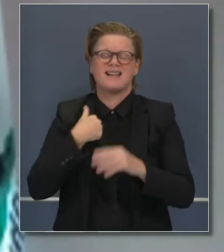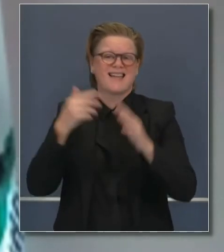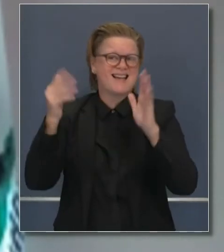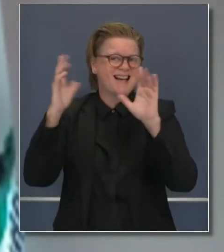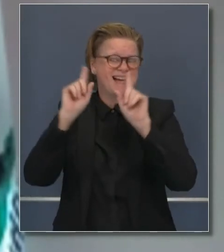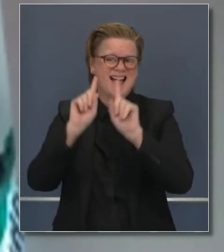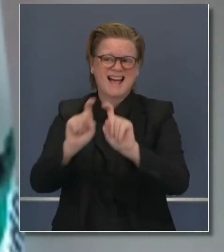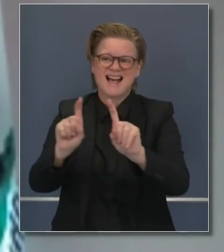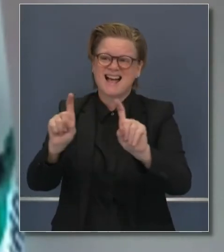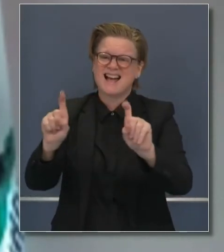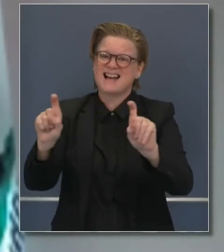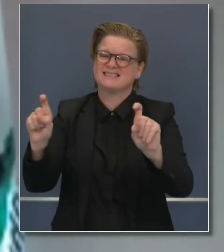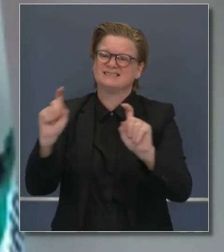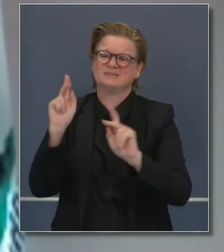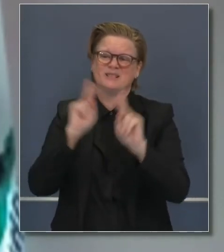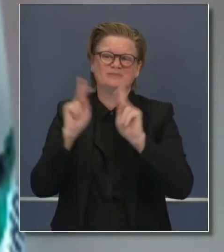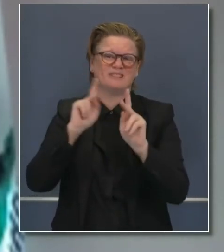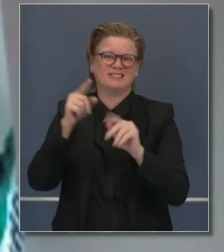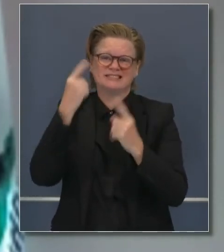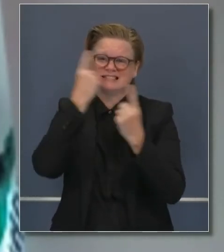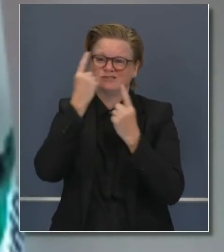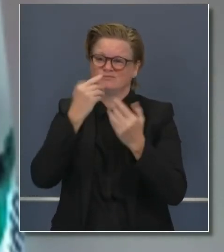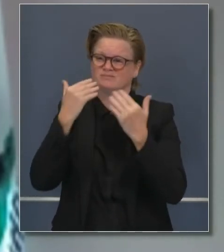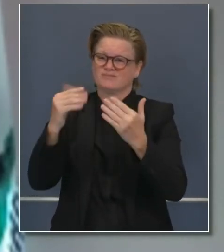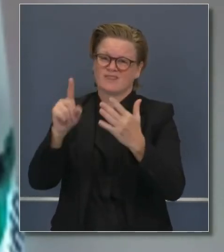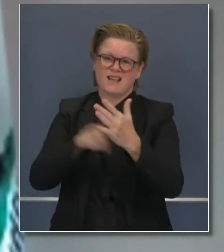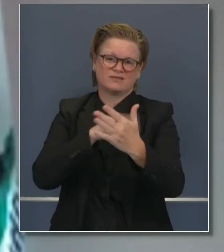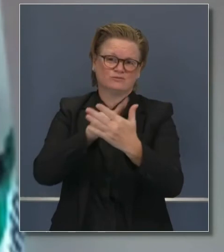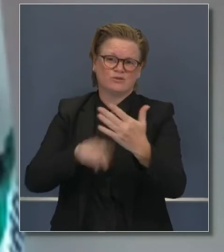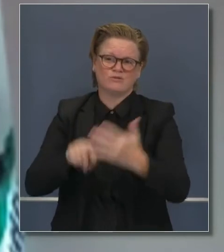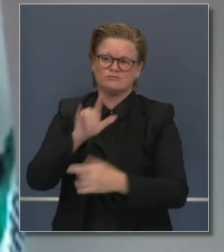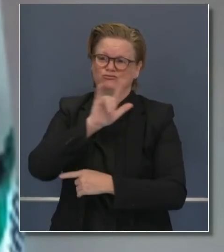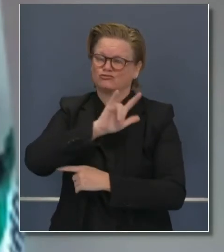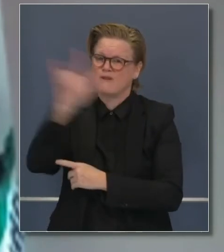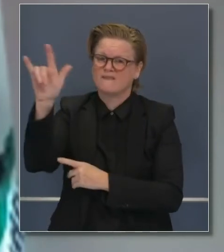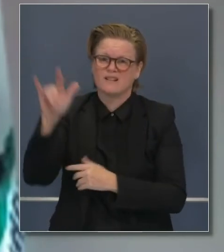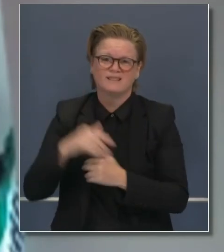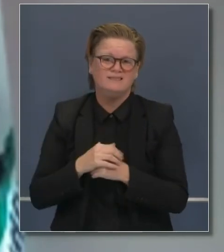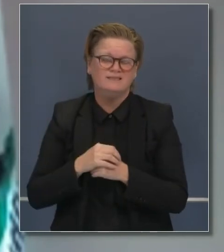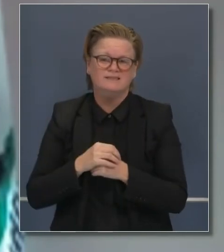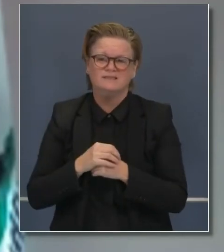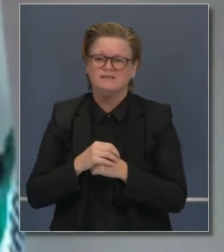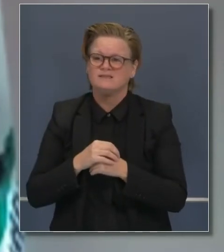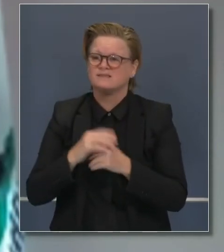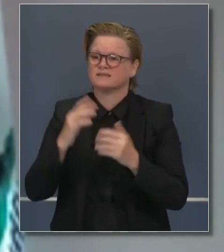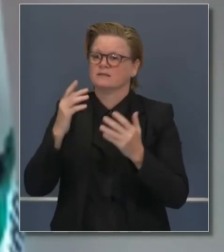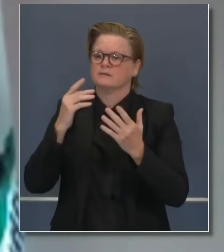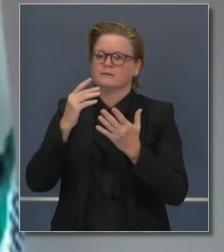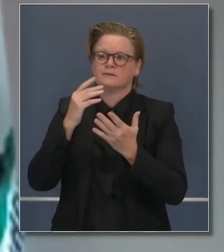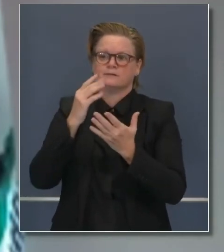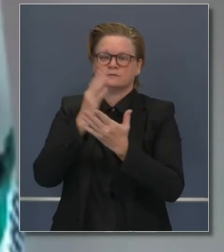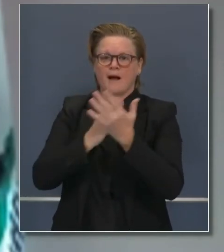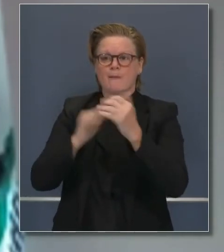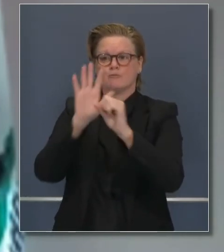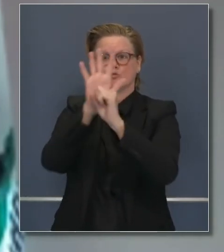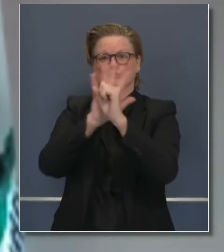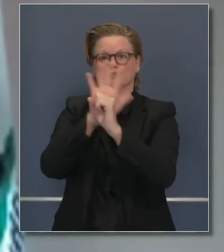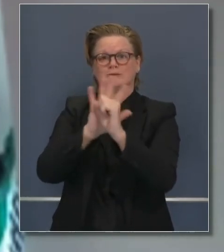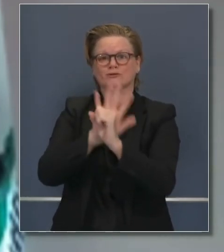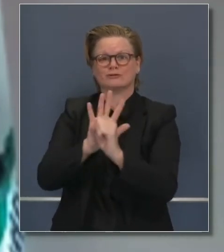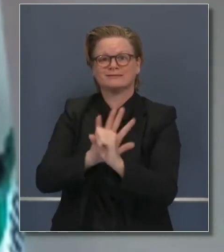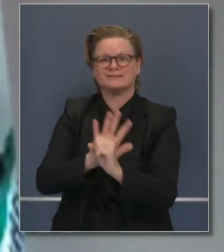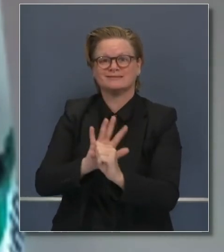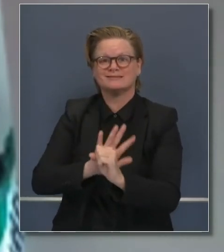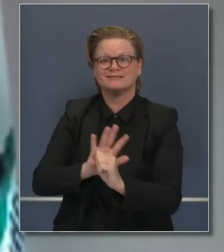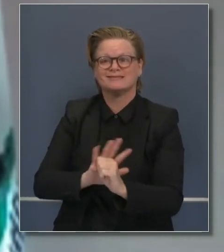plans now as part of the regional stay-at-home order. When a region does cross the threshold